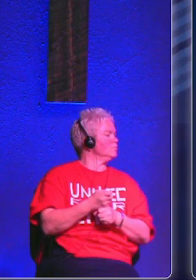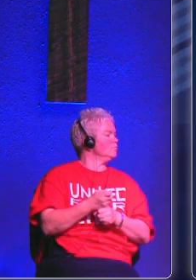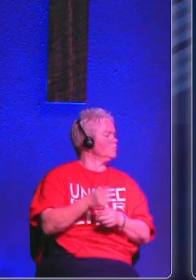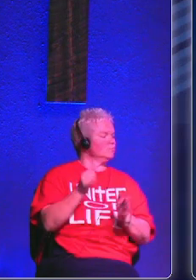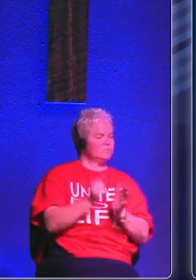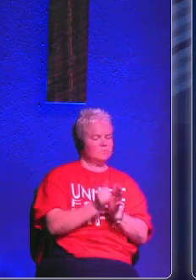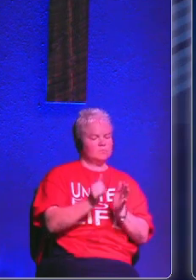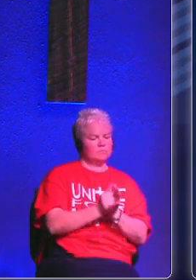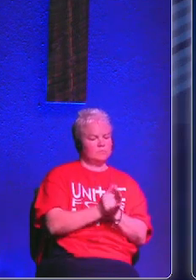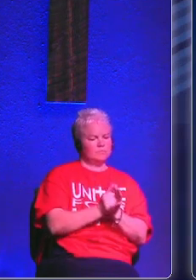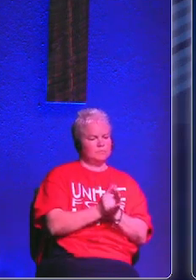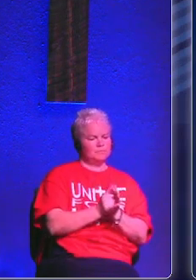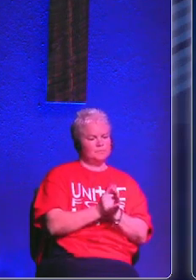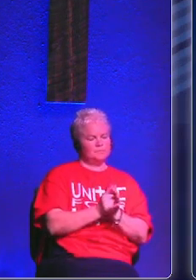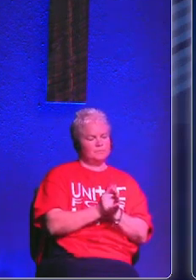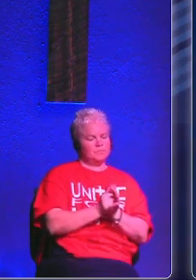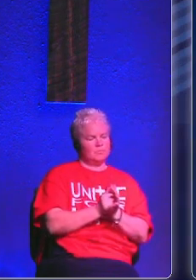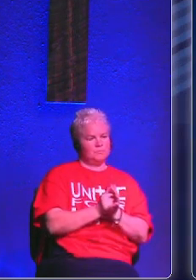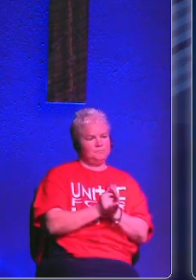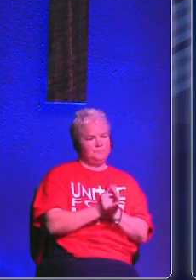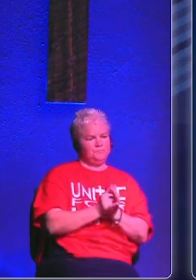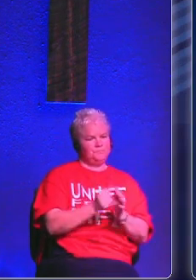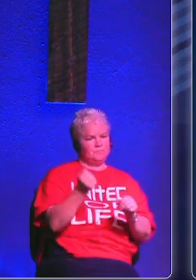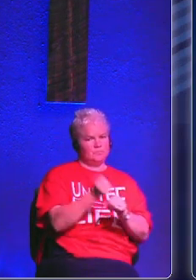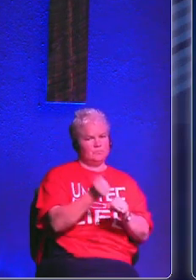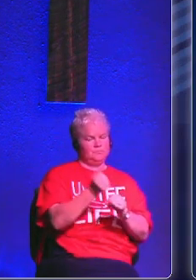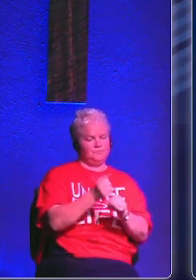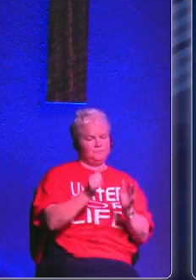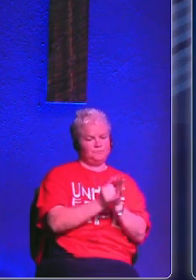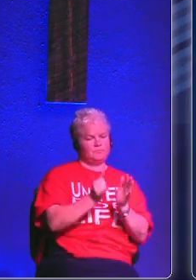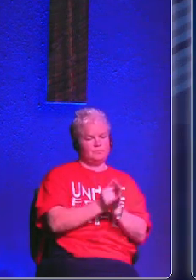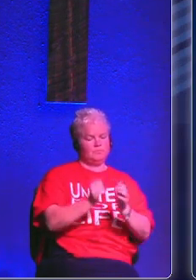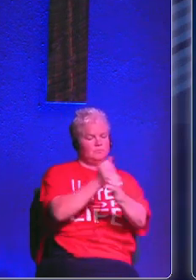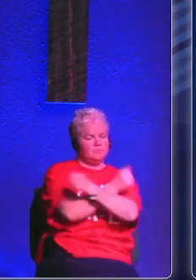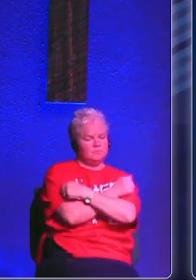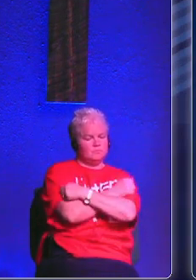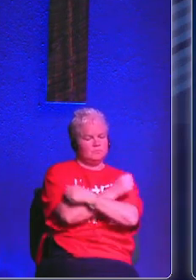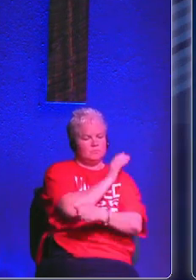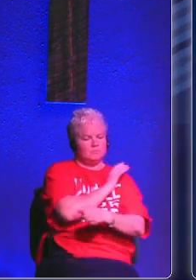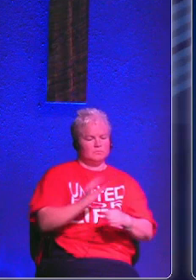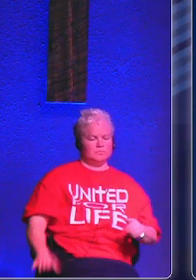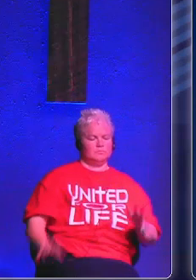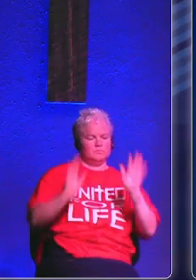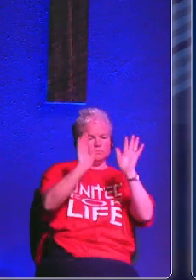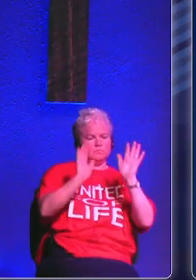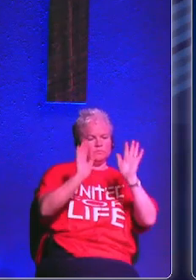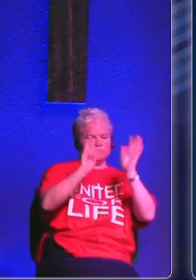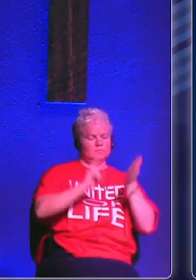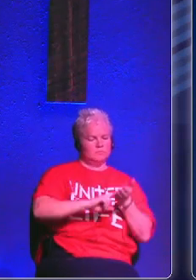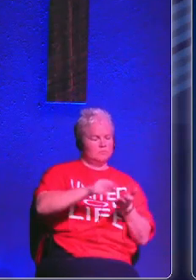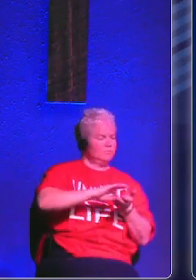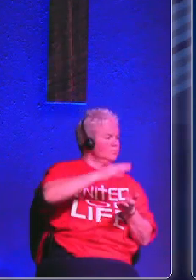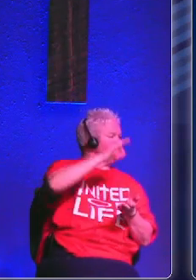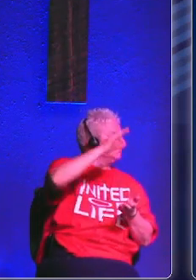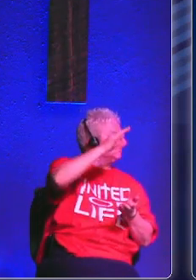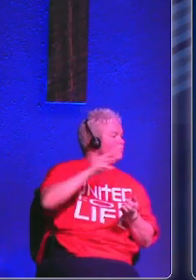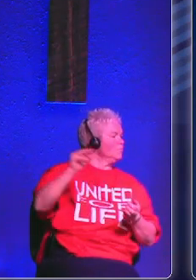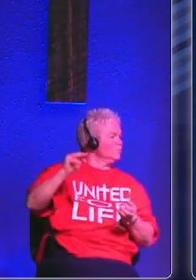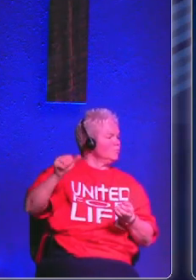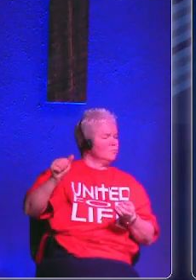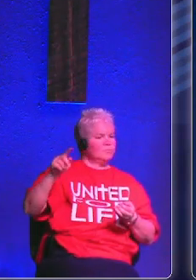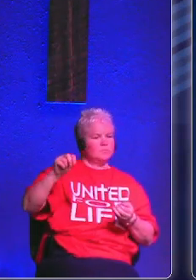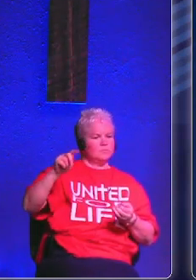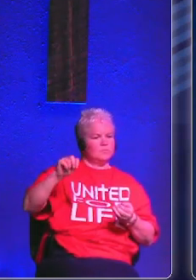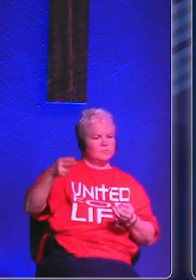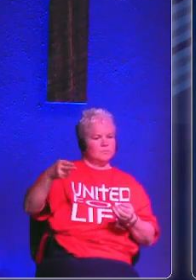It's almost impossible. It's only made possible through the love of Jesus and the power of the Holy Spirit. How